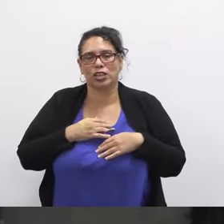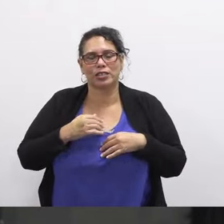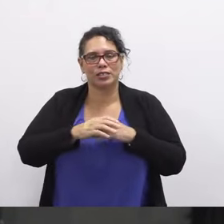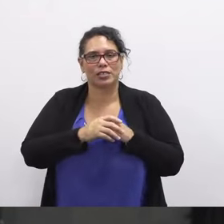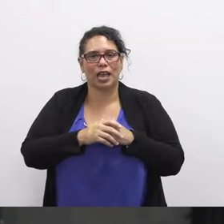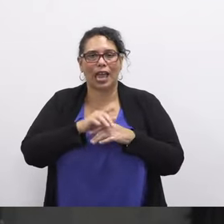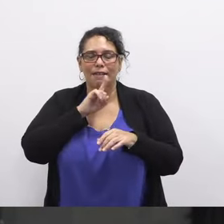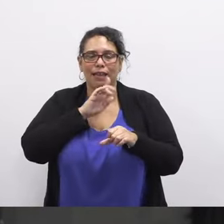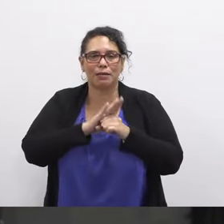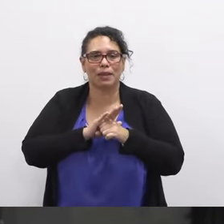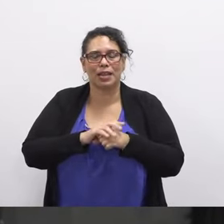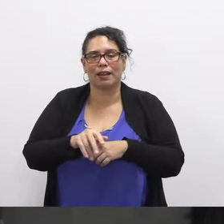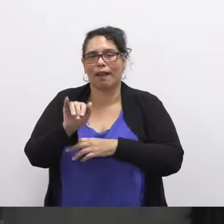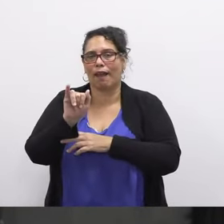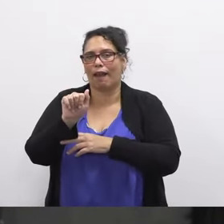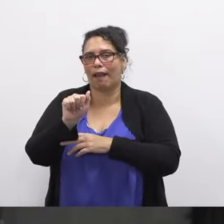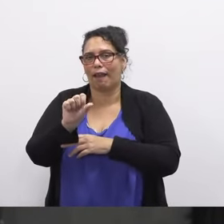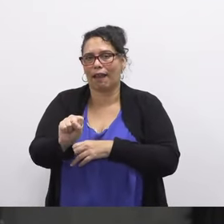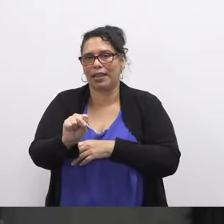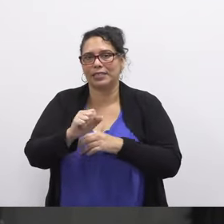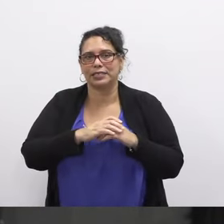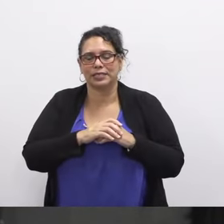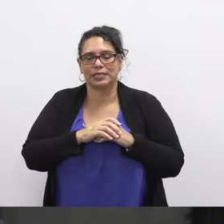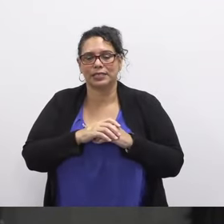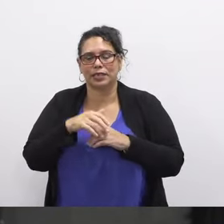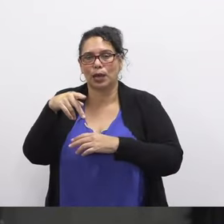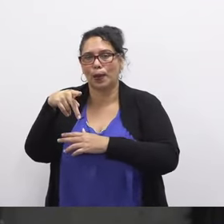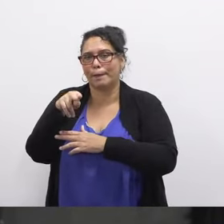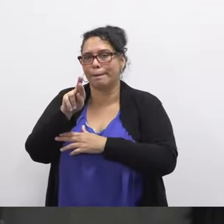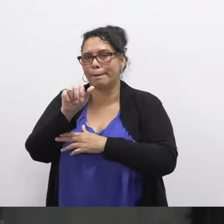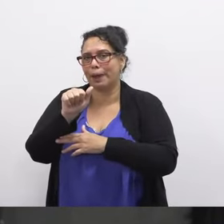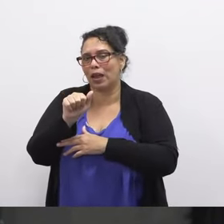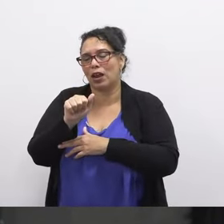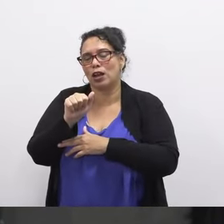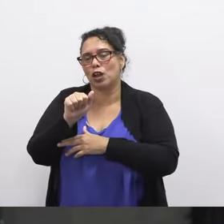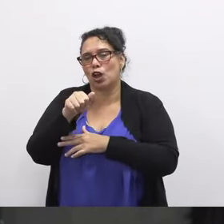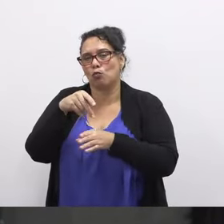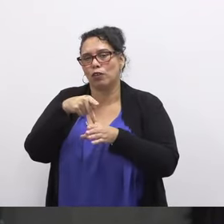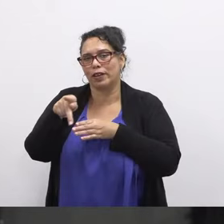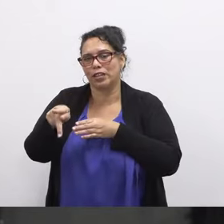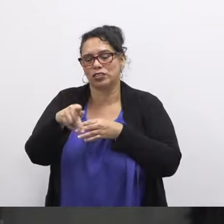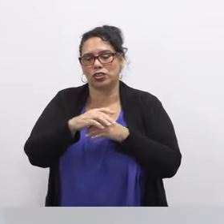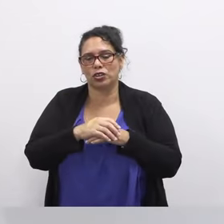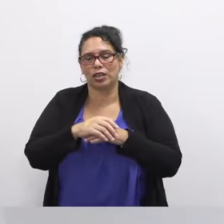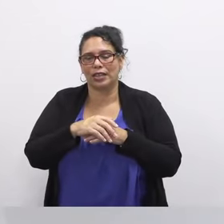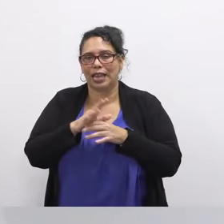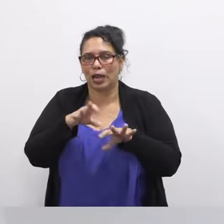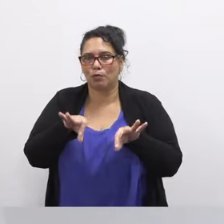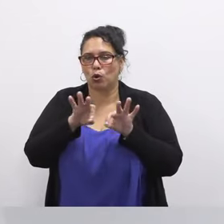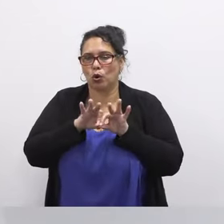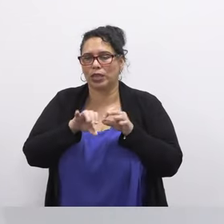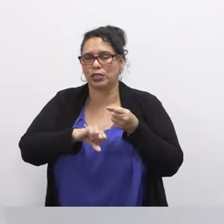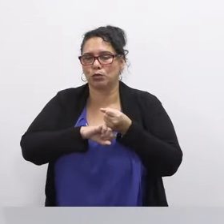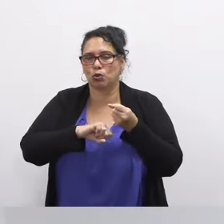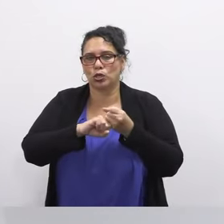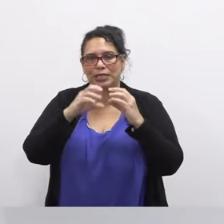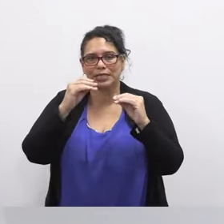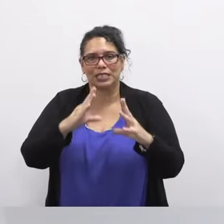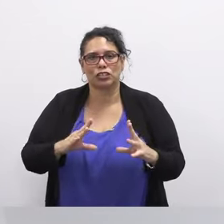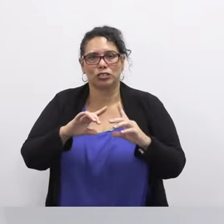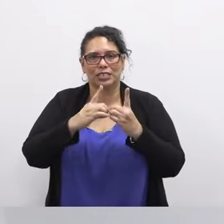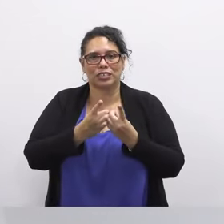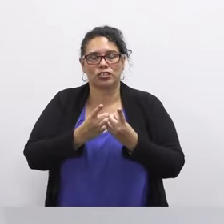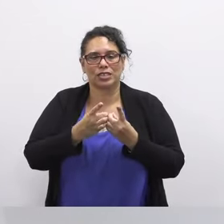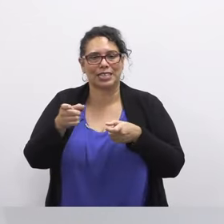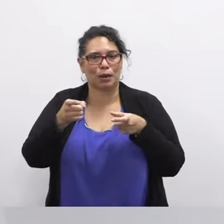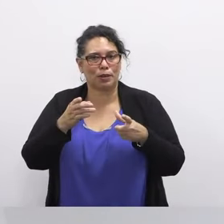committed IAS paraprofessionals are integral to the collaborative team that supports teachers, districts, and administrators. In 3 minutes, thank are up.